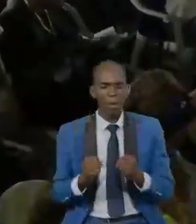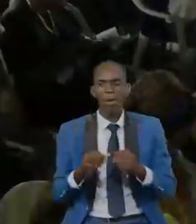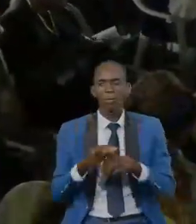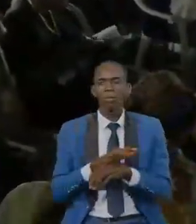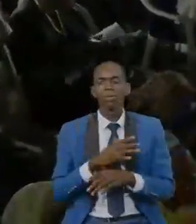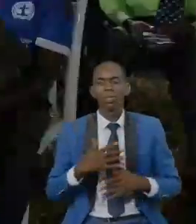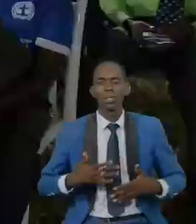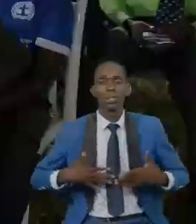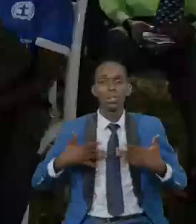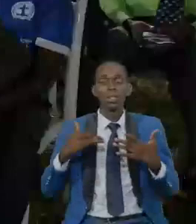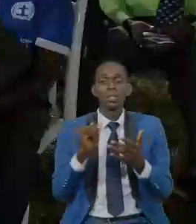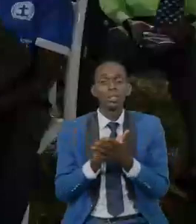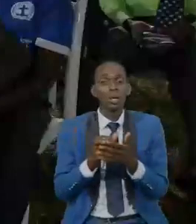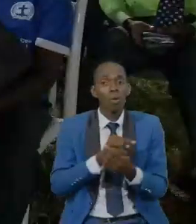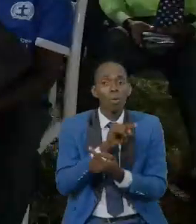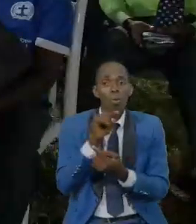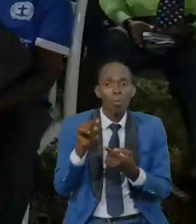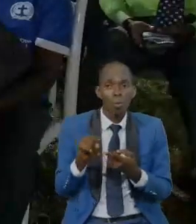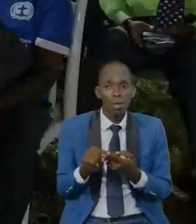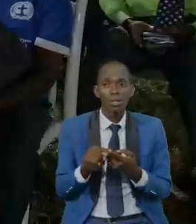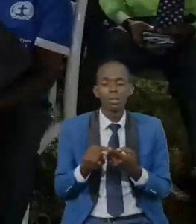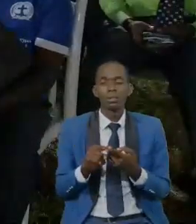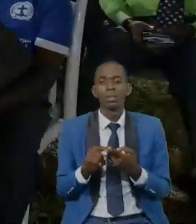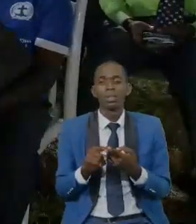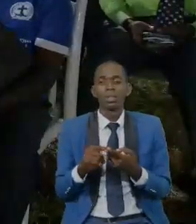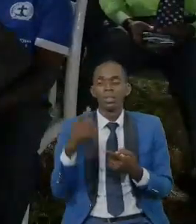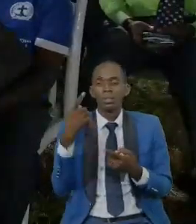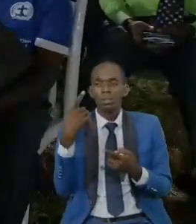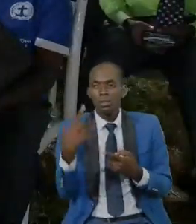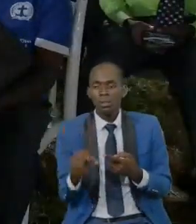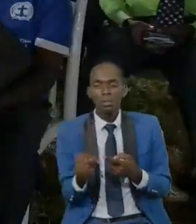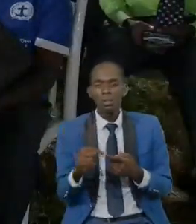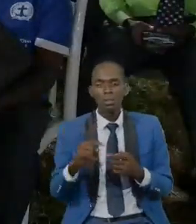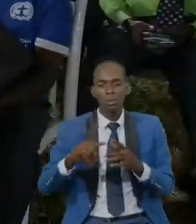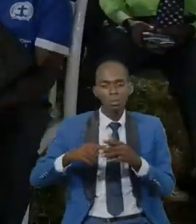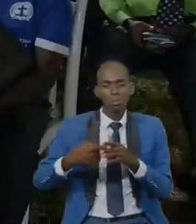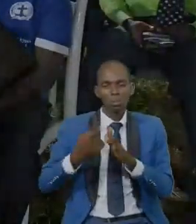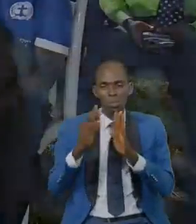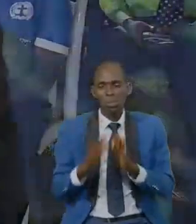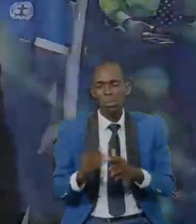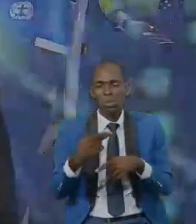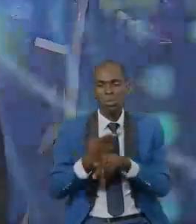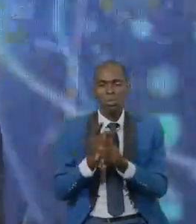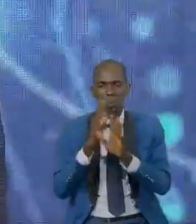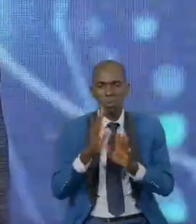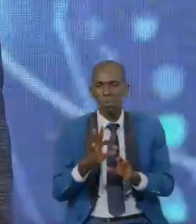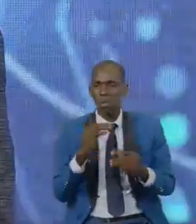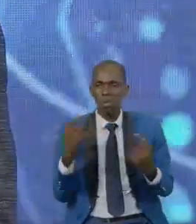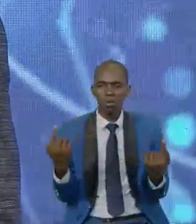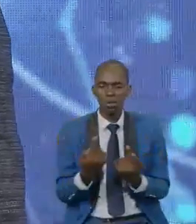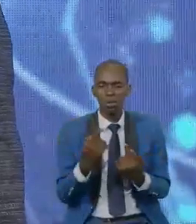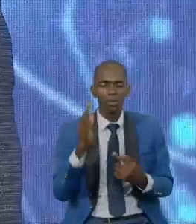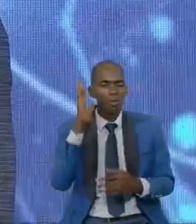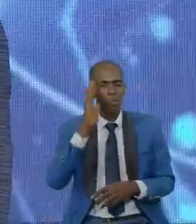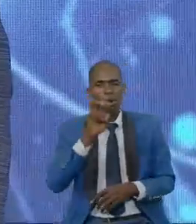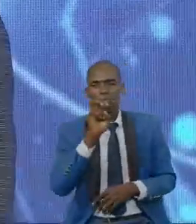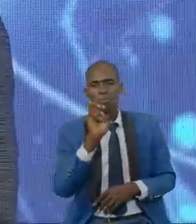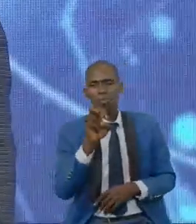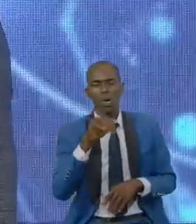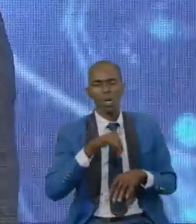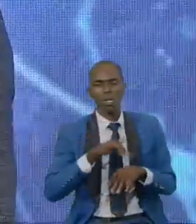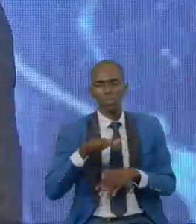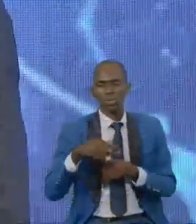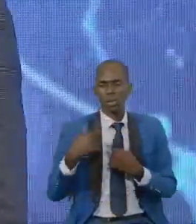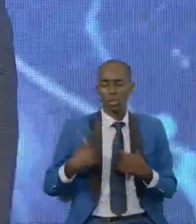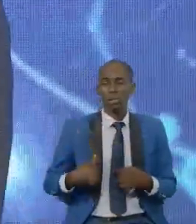That when the instigator, originator of sin, when he knocks at your door, you say in